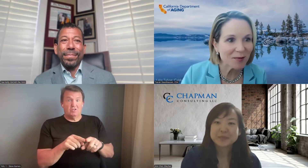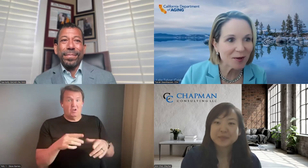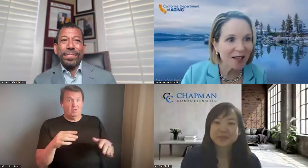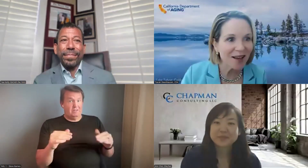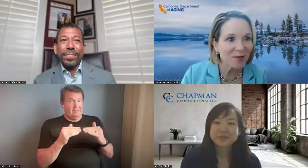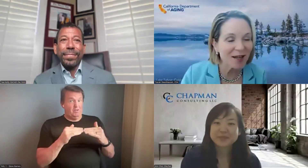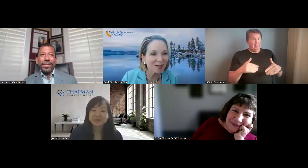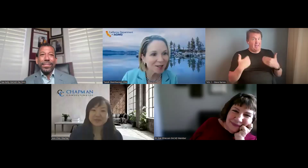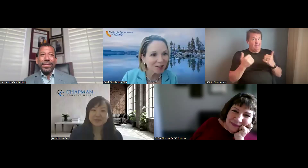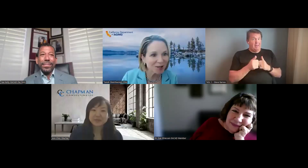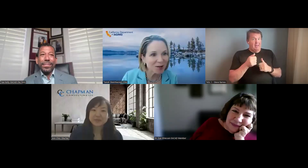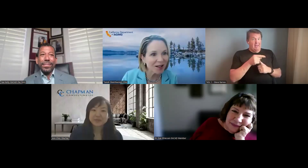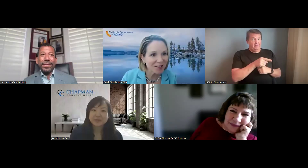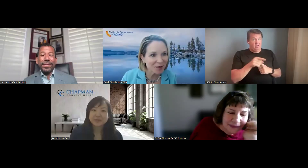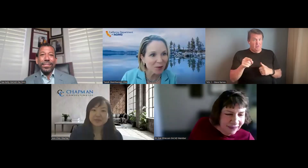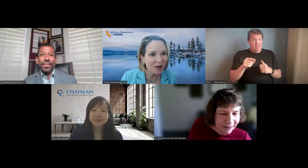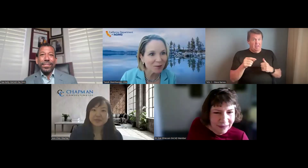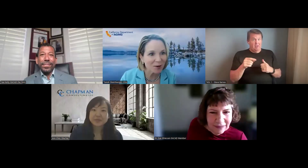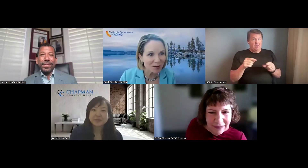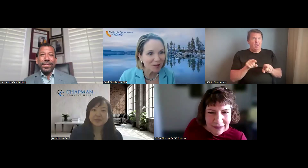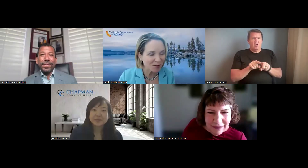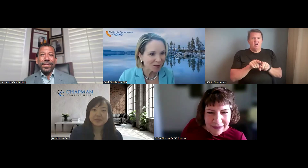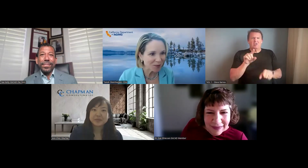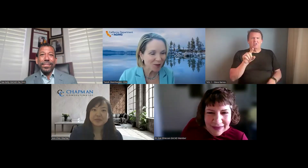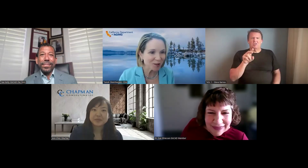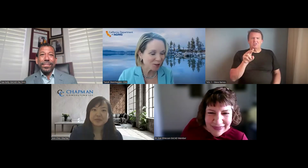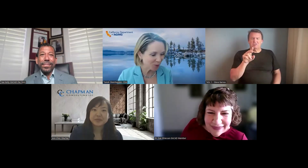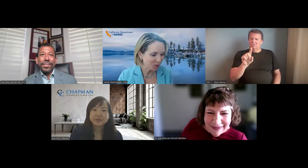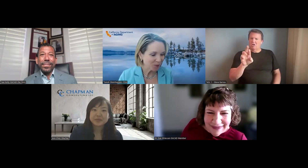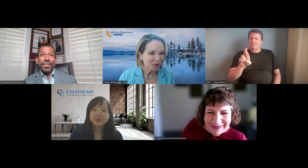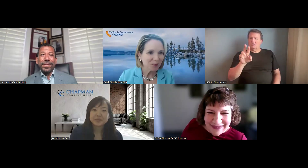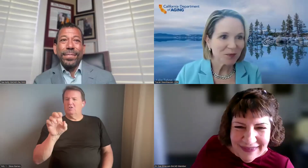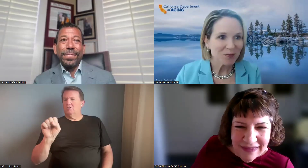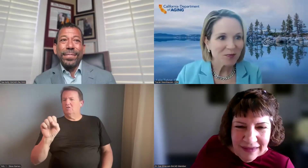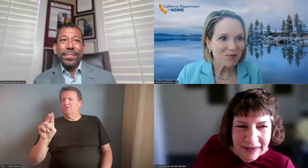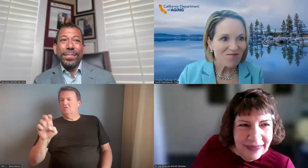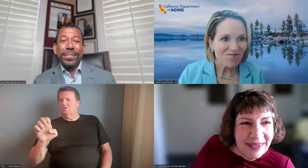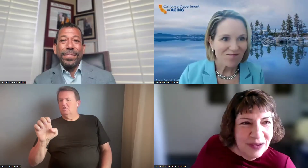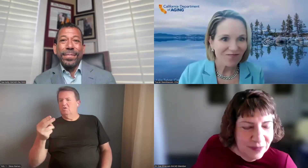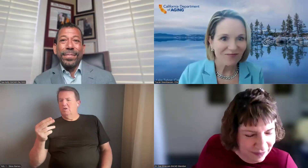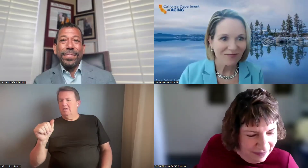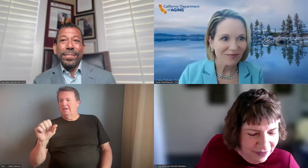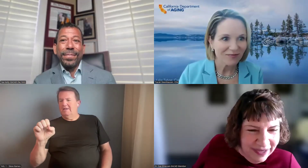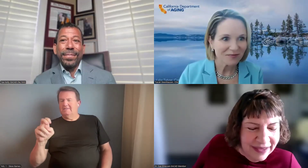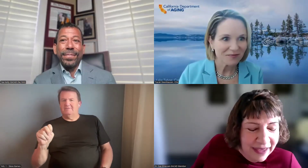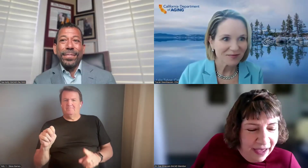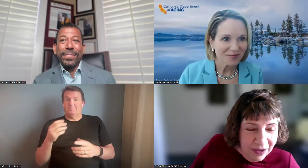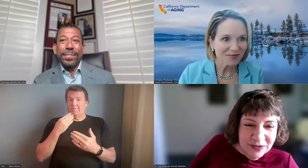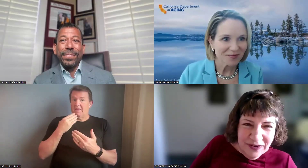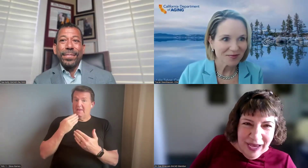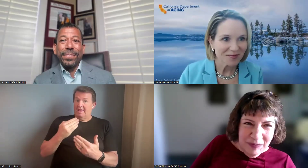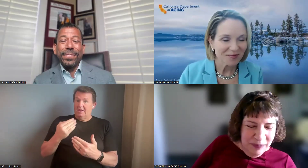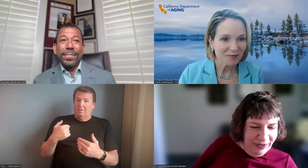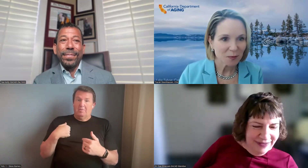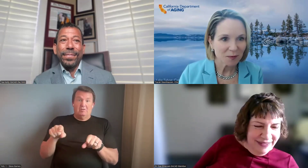this committee. And Dr. Sue L. Hesson, welcome, Sue. Dr. Sue. Thank you. I'm also